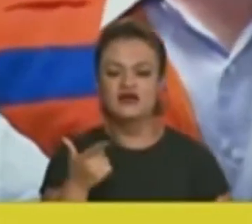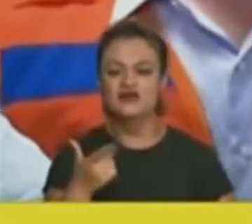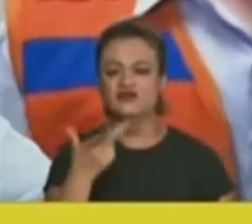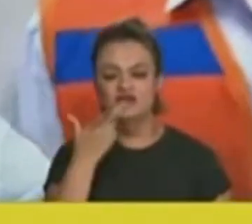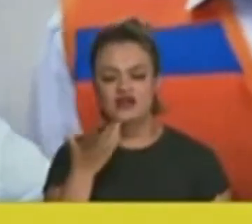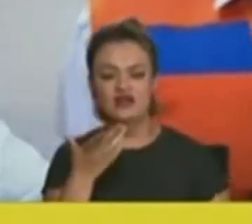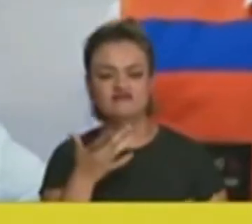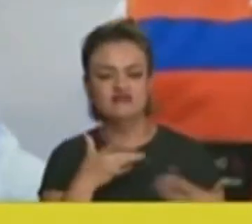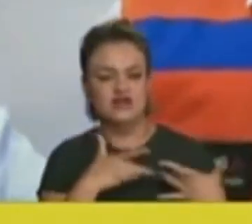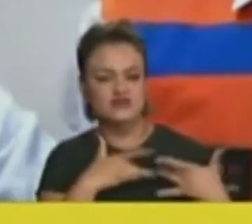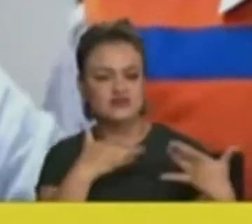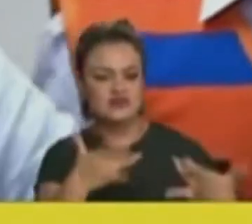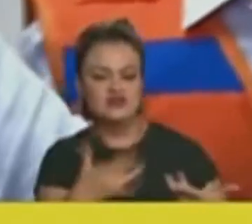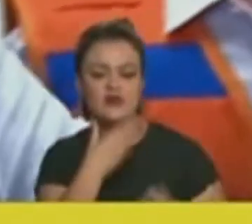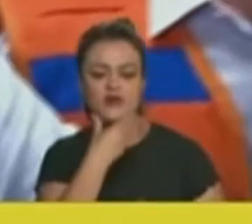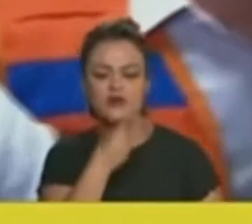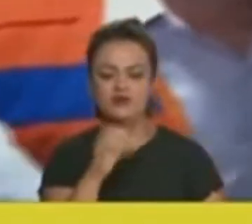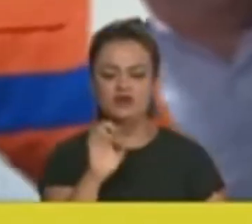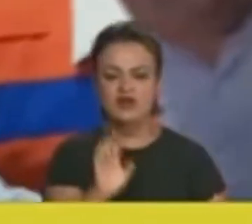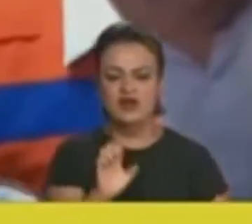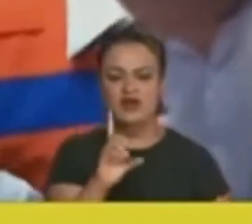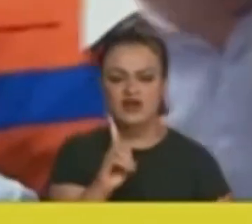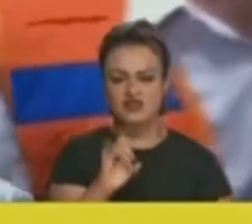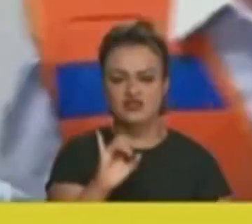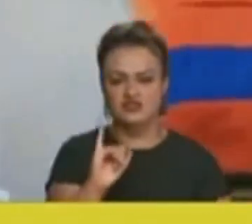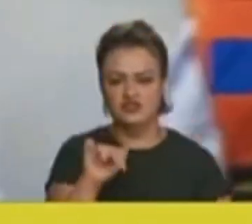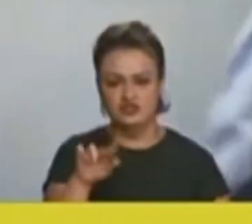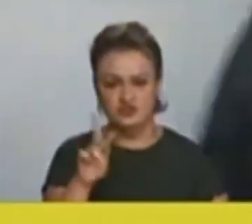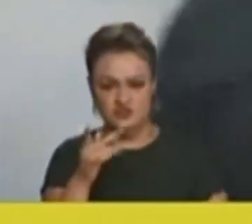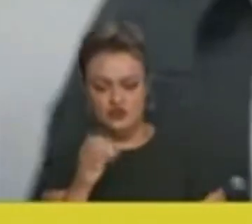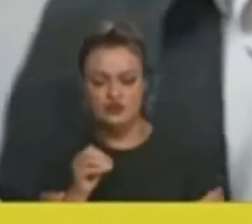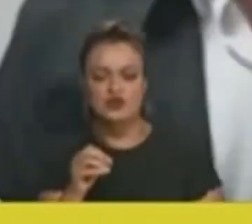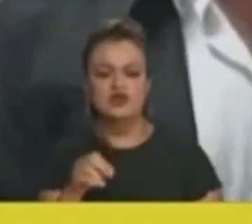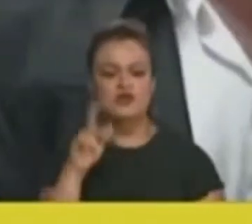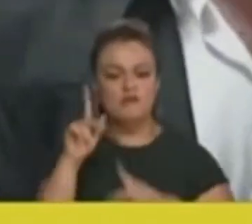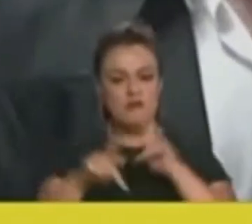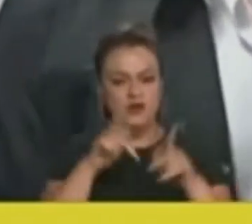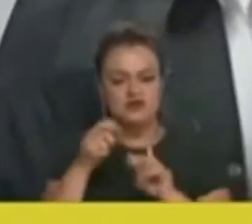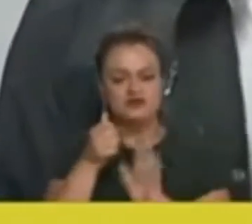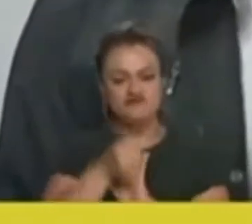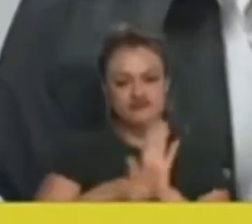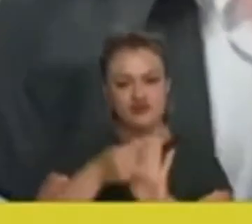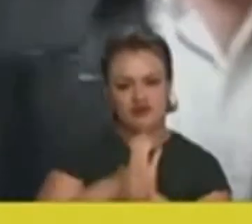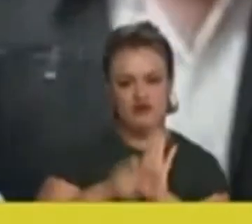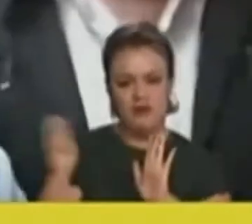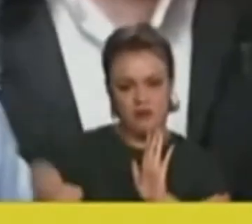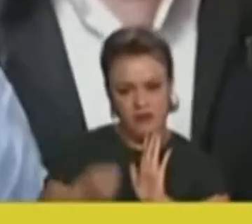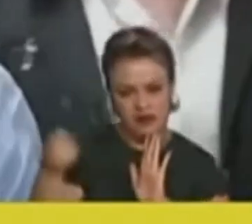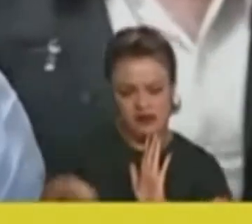of the families. You know, they died. These people died.